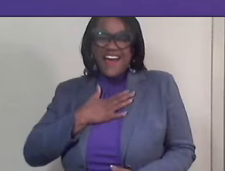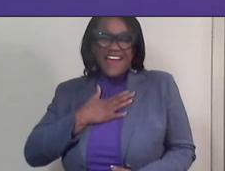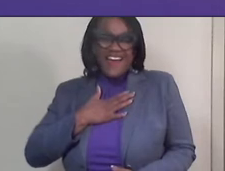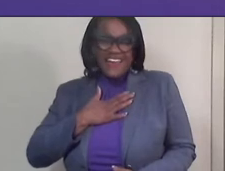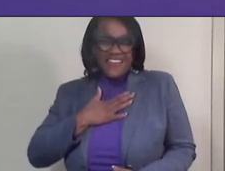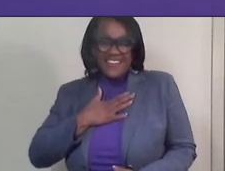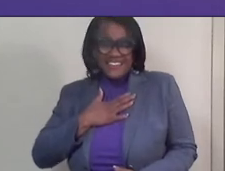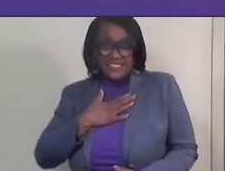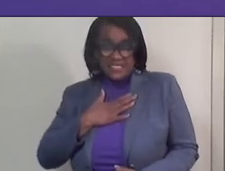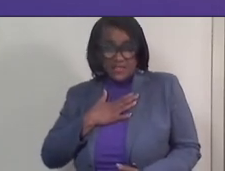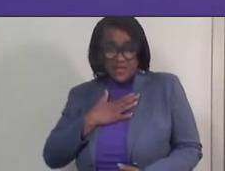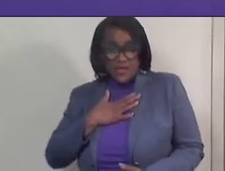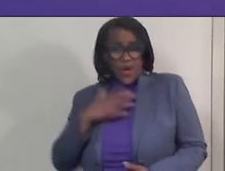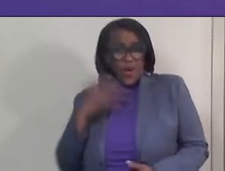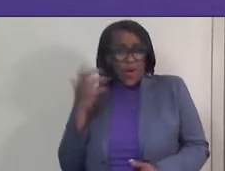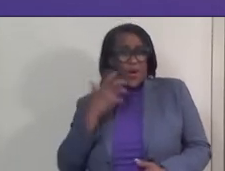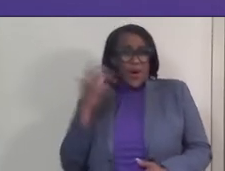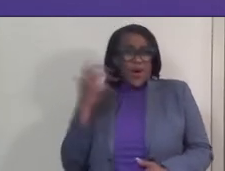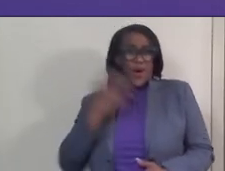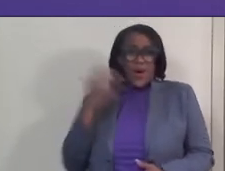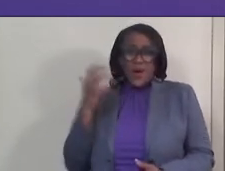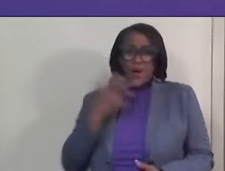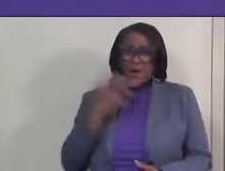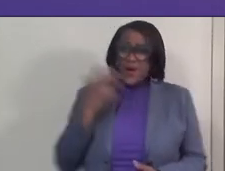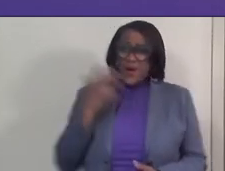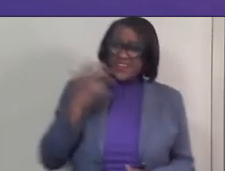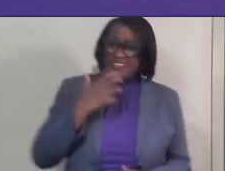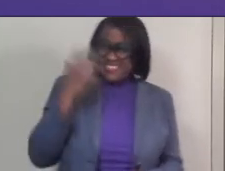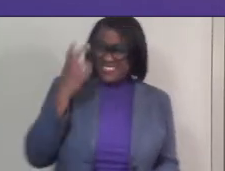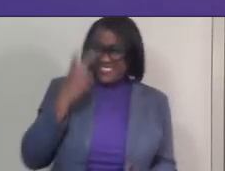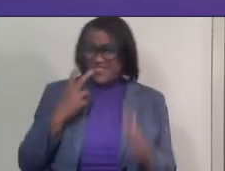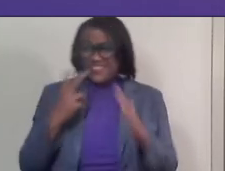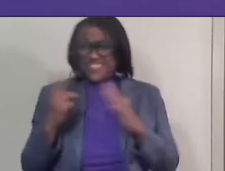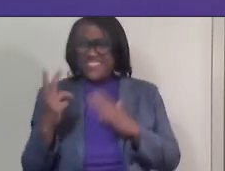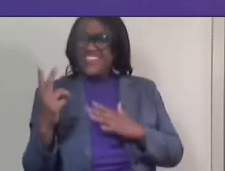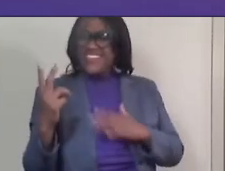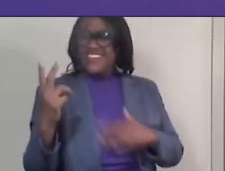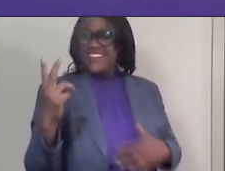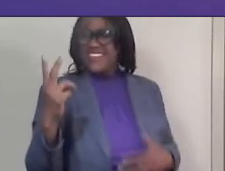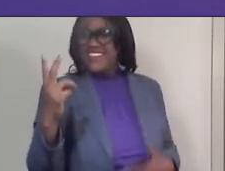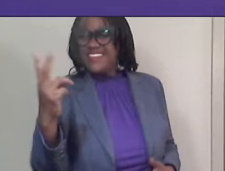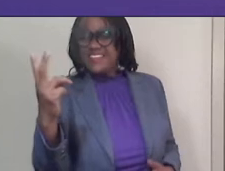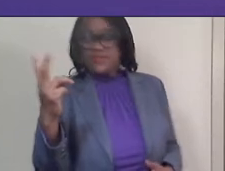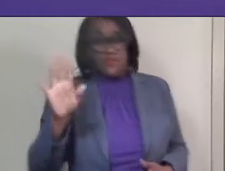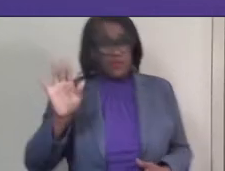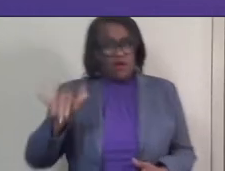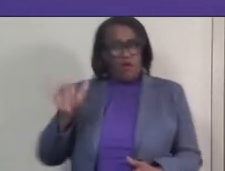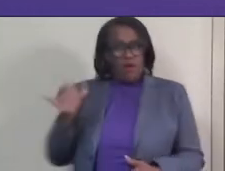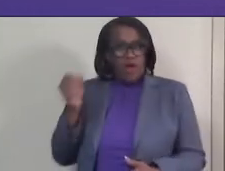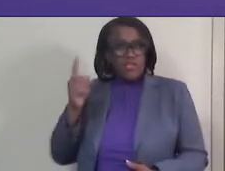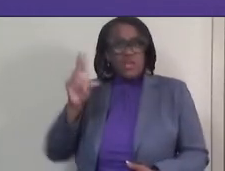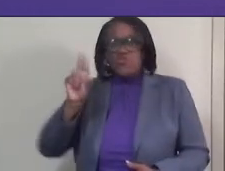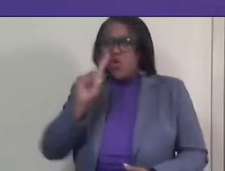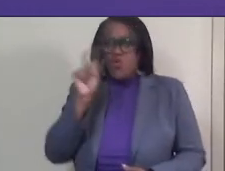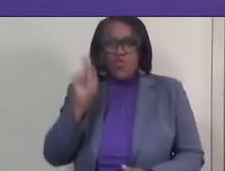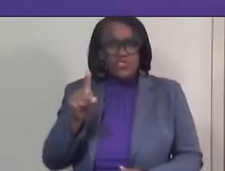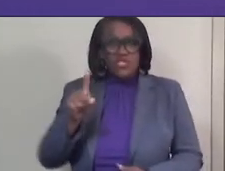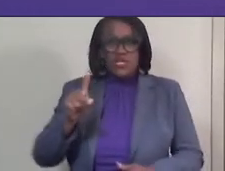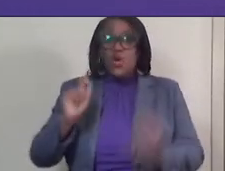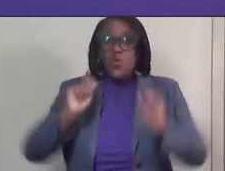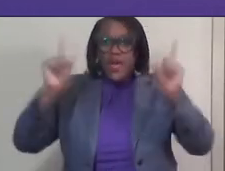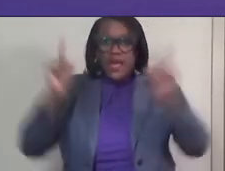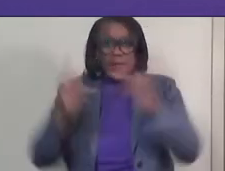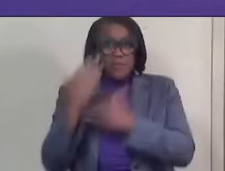mine. Oh, what a focal. Church was like a focal point. There was no question in the world about getting up in the morning and saying,